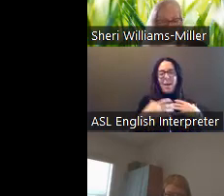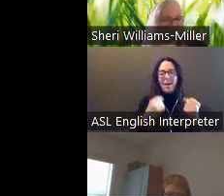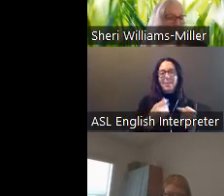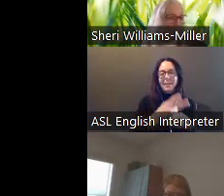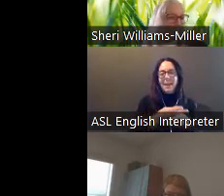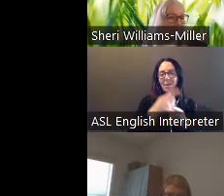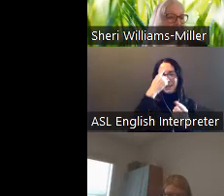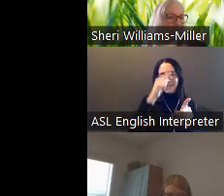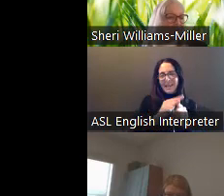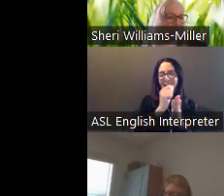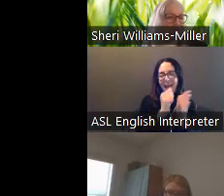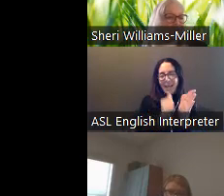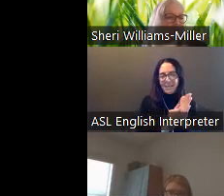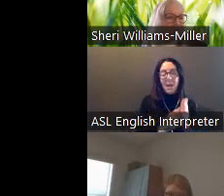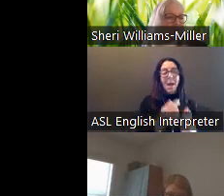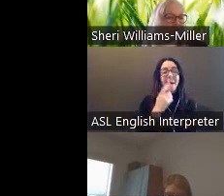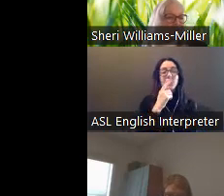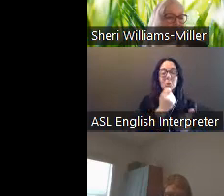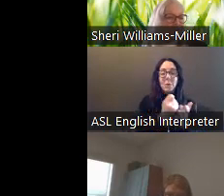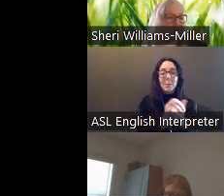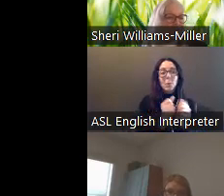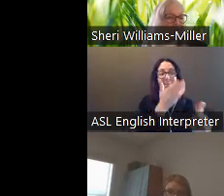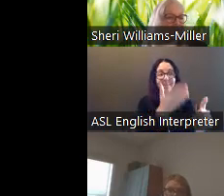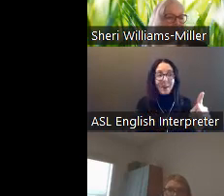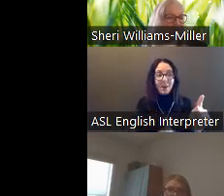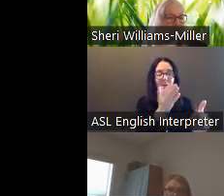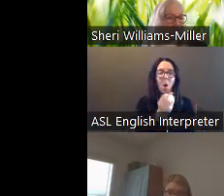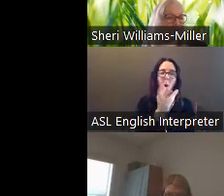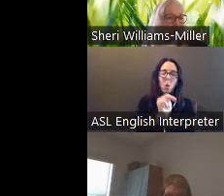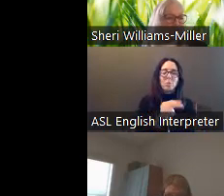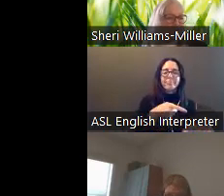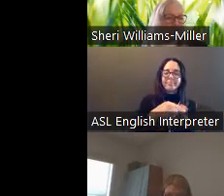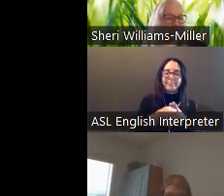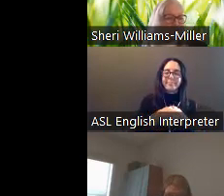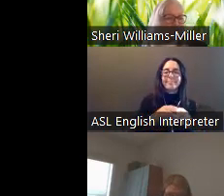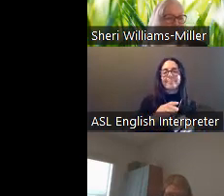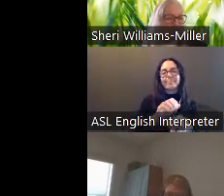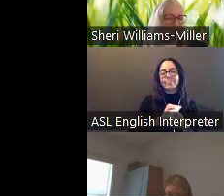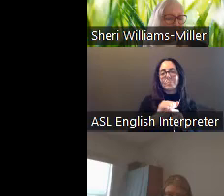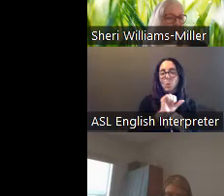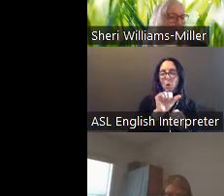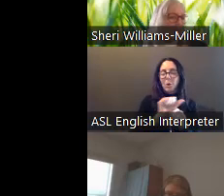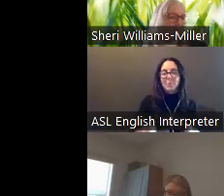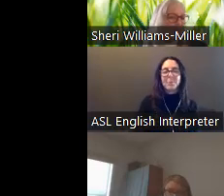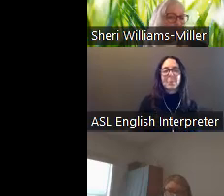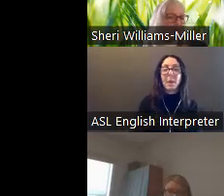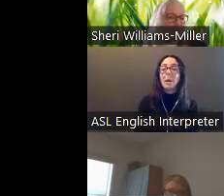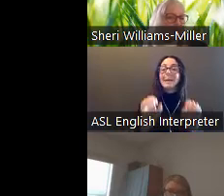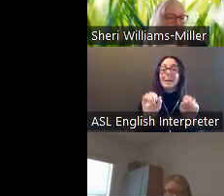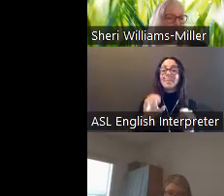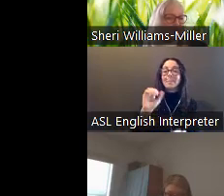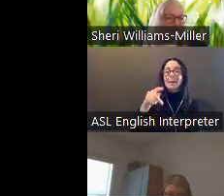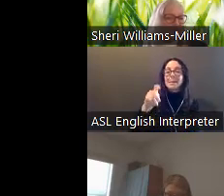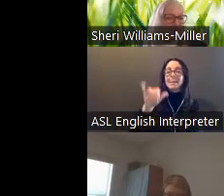Act in respect to treatment with his or her own area of practice. Definition of capacity is